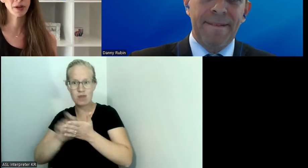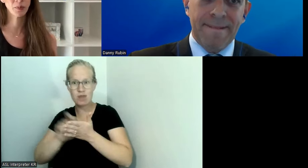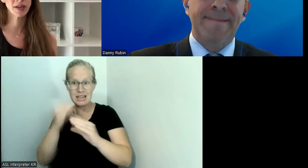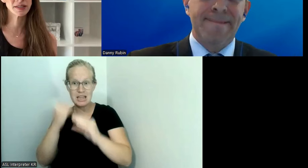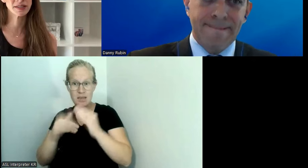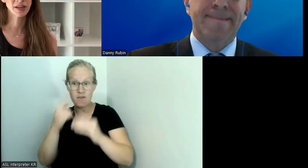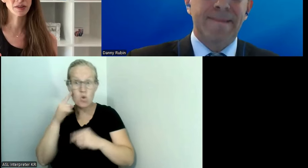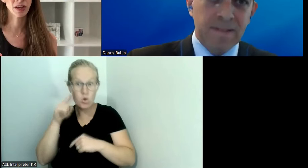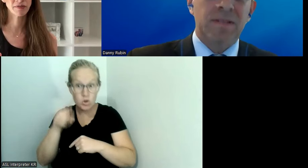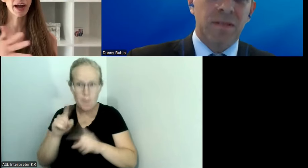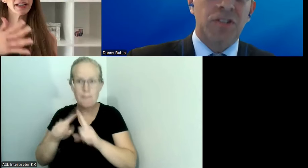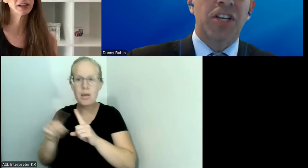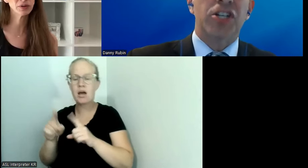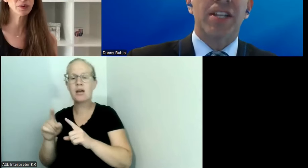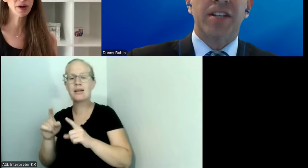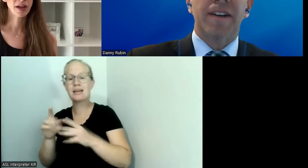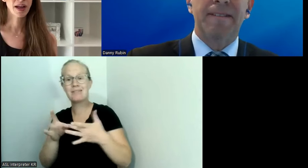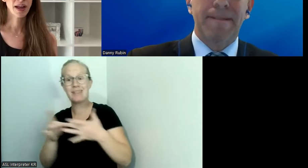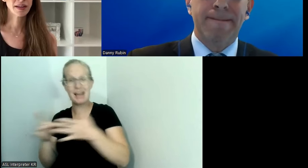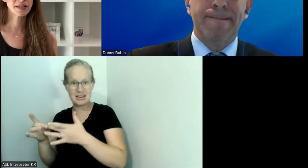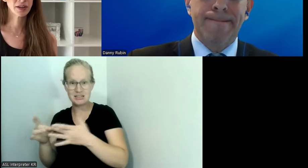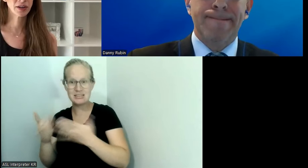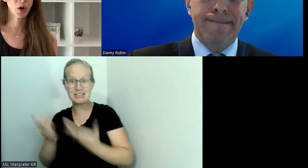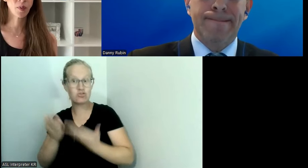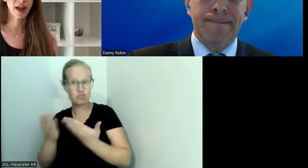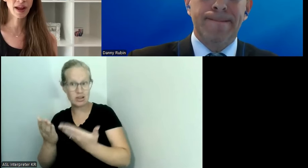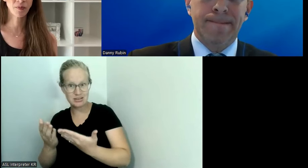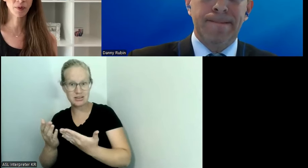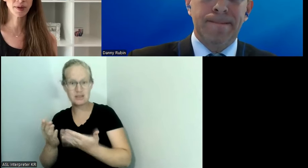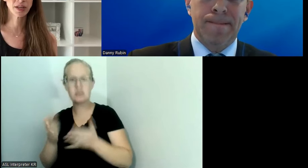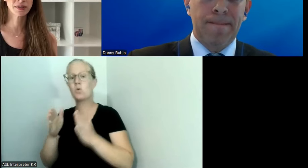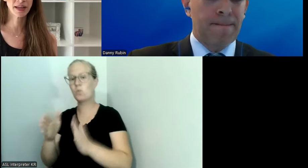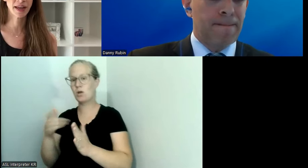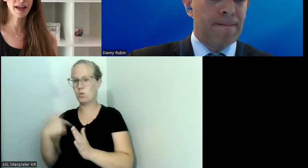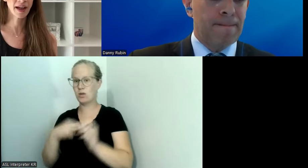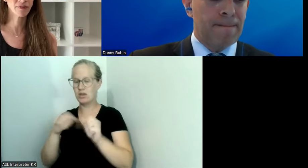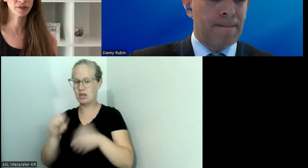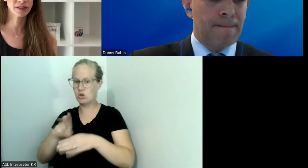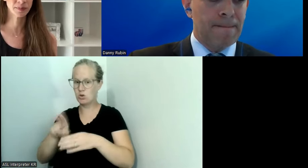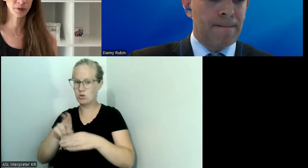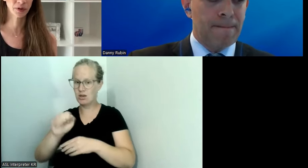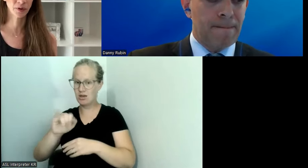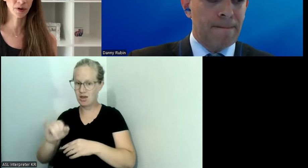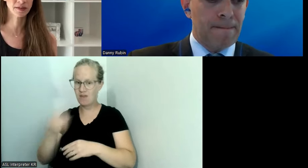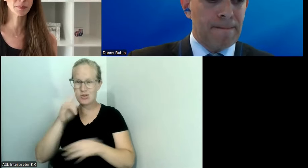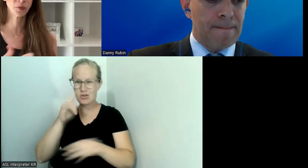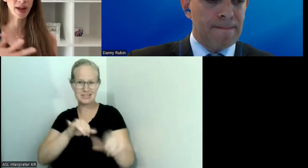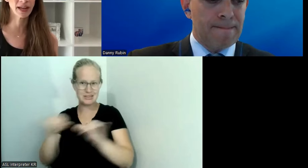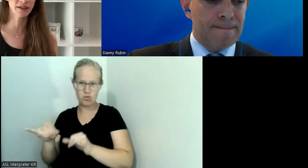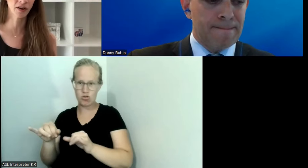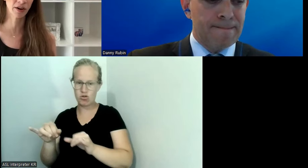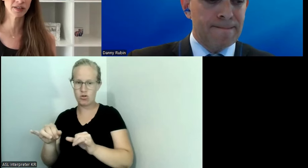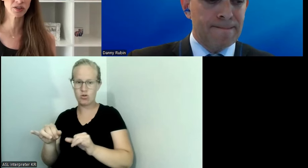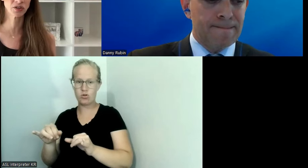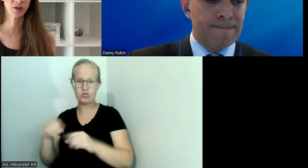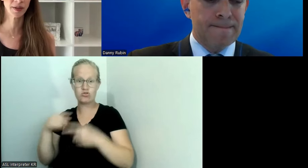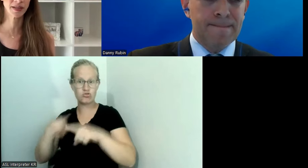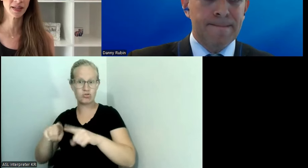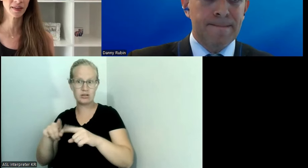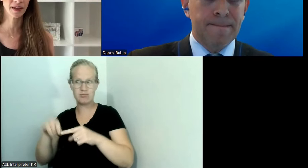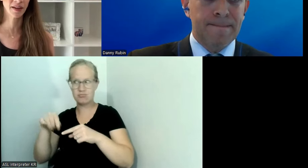but it was kind of guiding you. Suggesting. Is there a way where we can use AI for a similar, a similar way in our